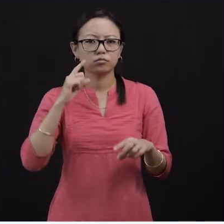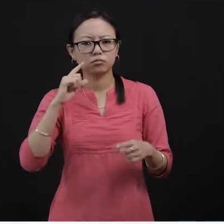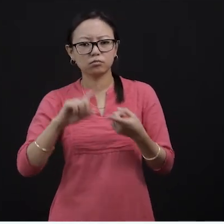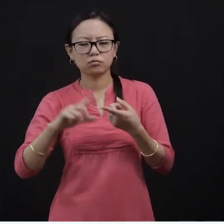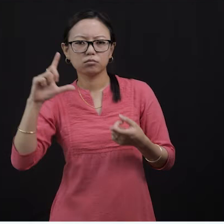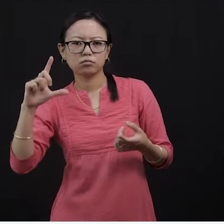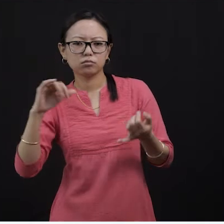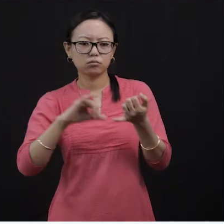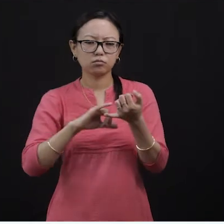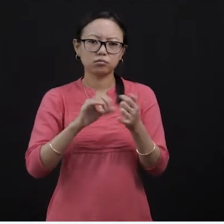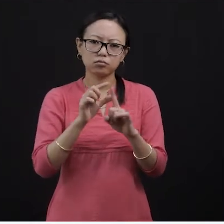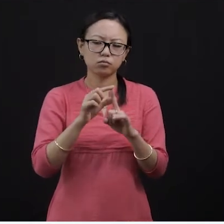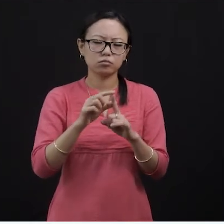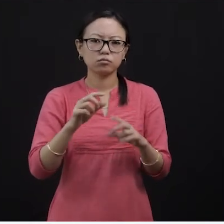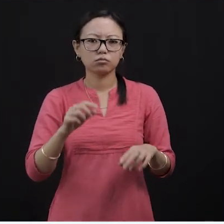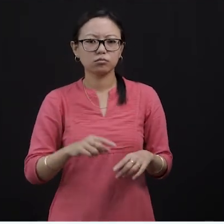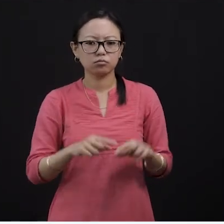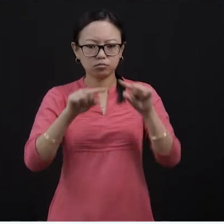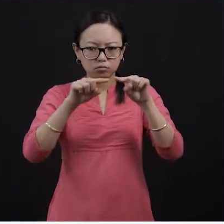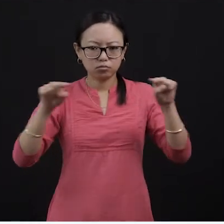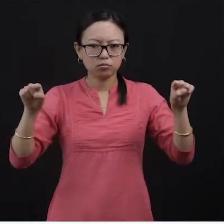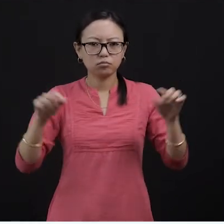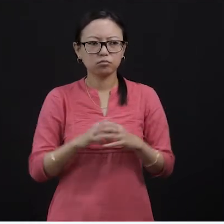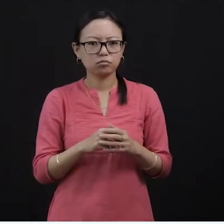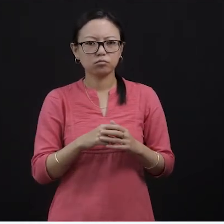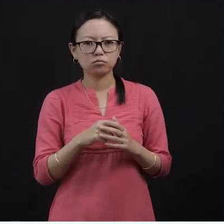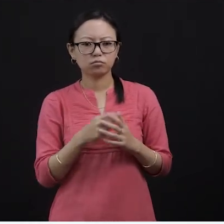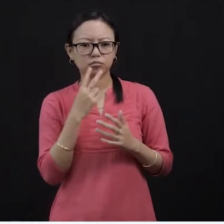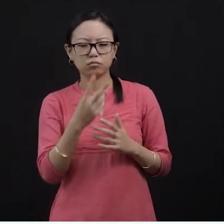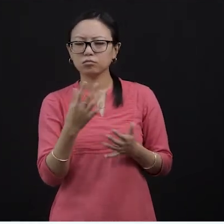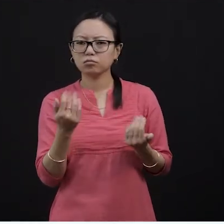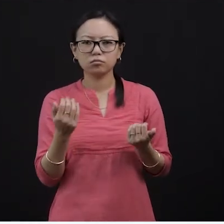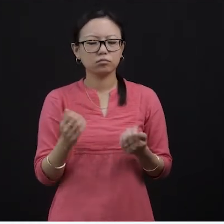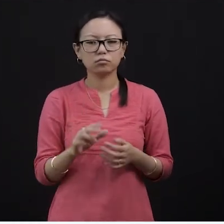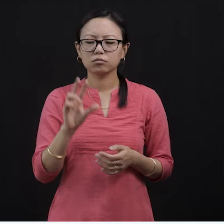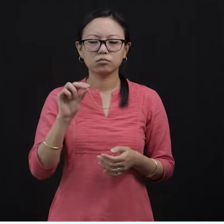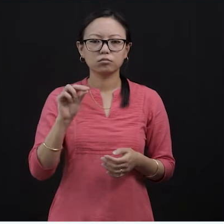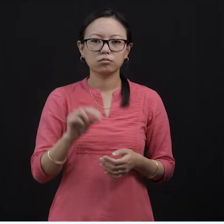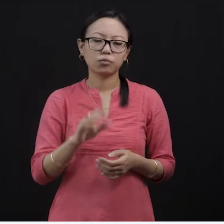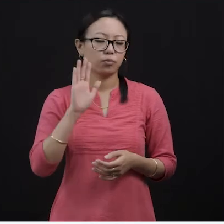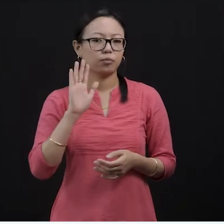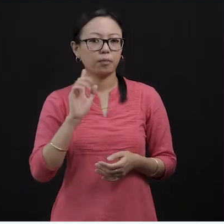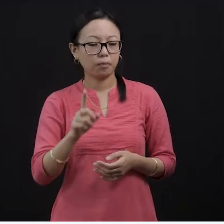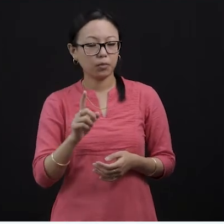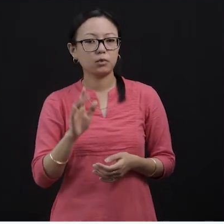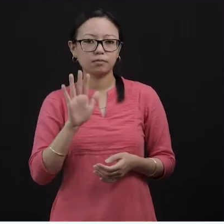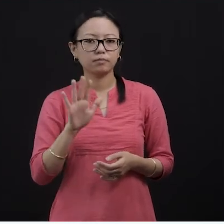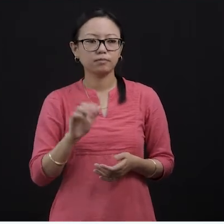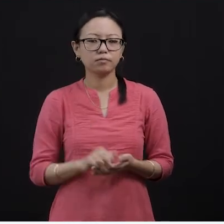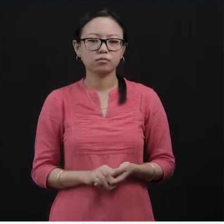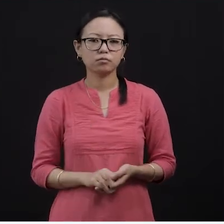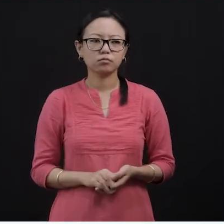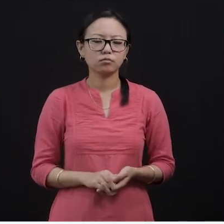Now, if you are confused what is this magnetic field, let me tell you that magnetic field, in a very simple